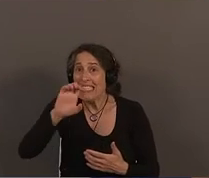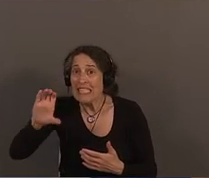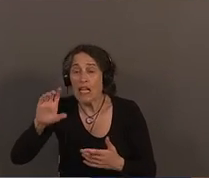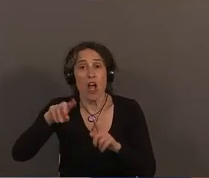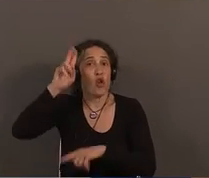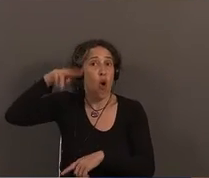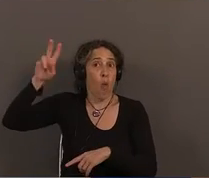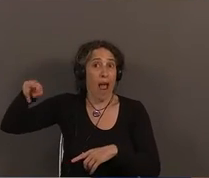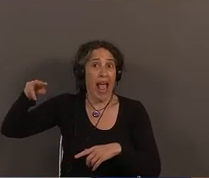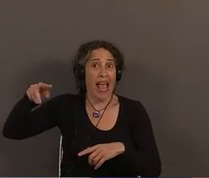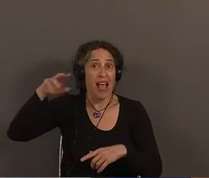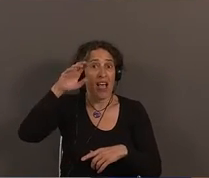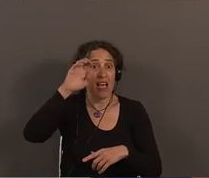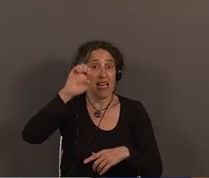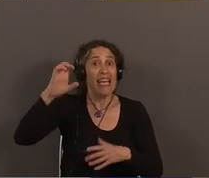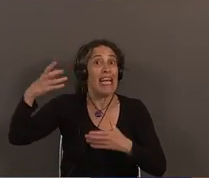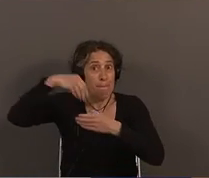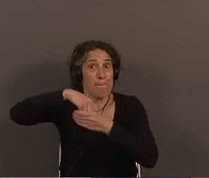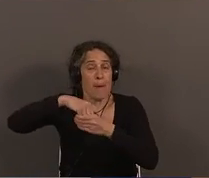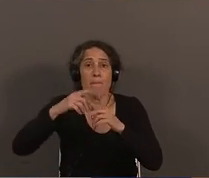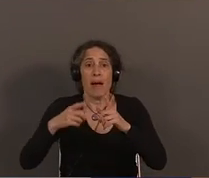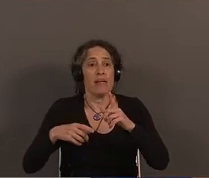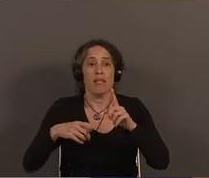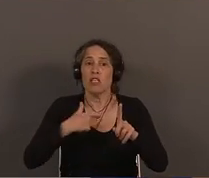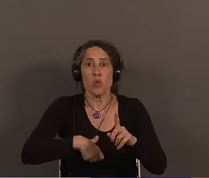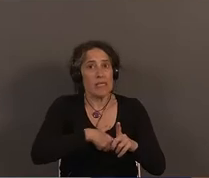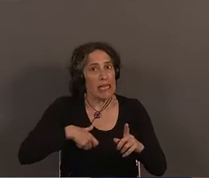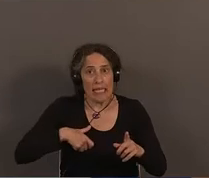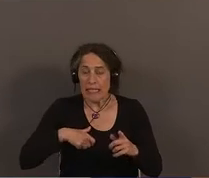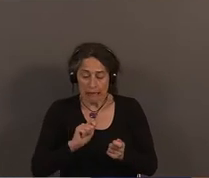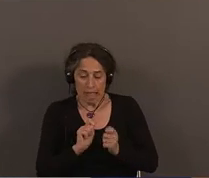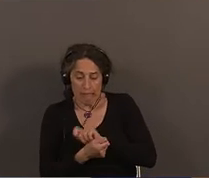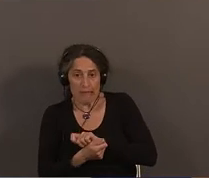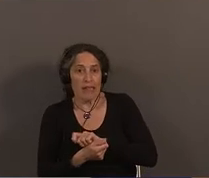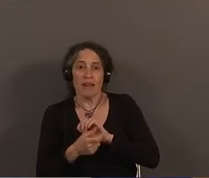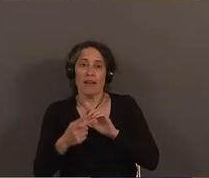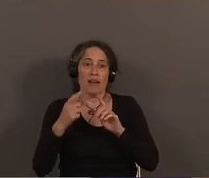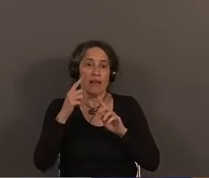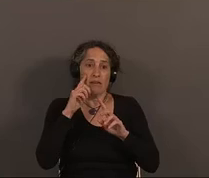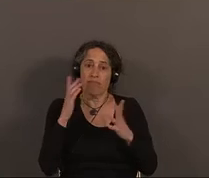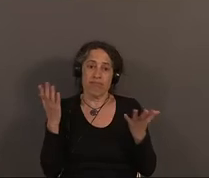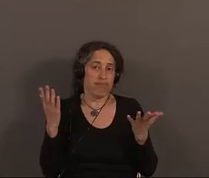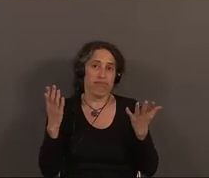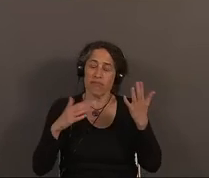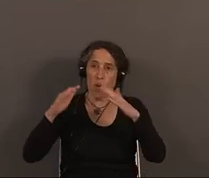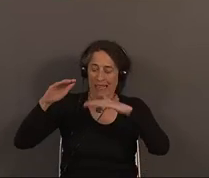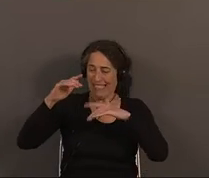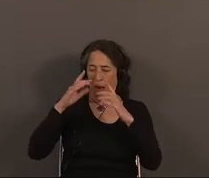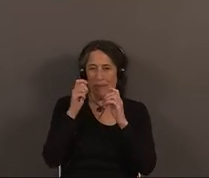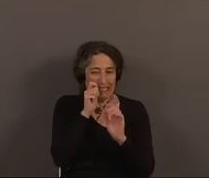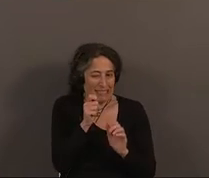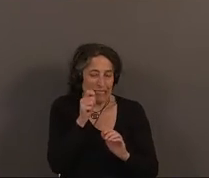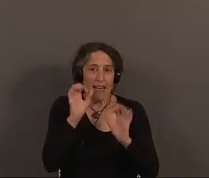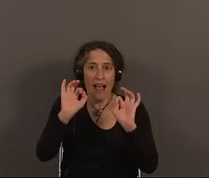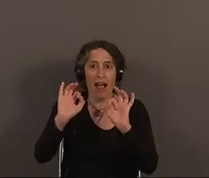Norway is included, but go to Switzerland, still do switch off, or at least be careful. And that's so very that, concrete so now. So